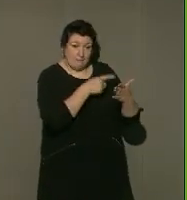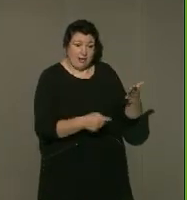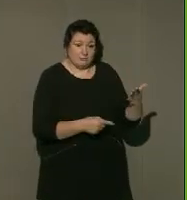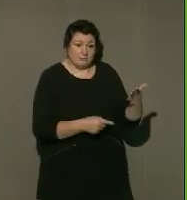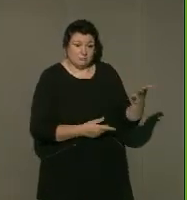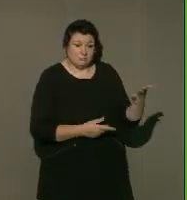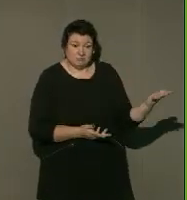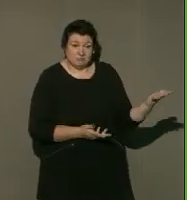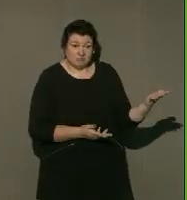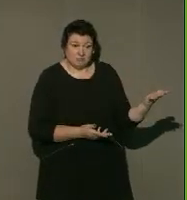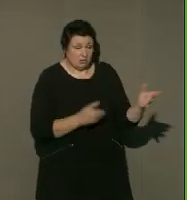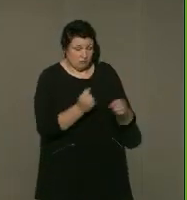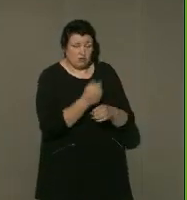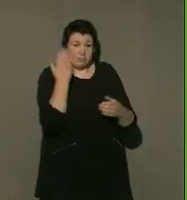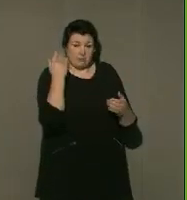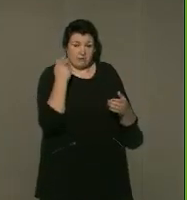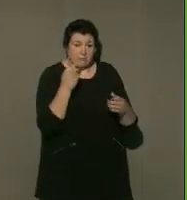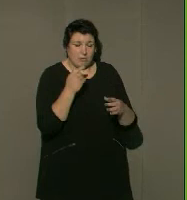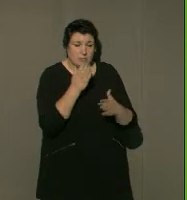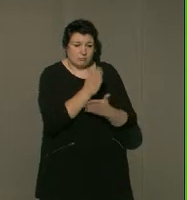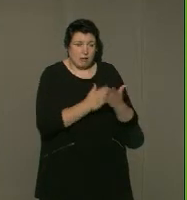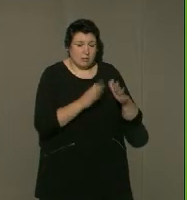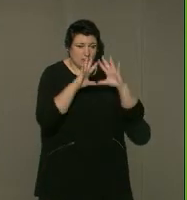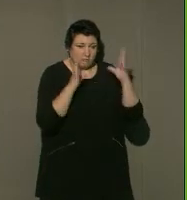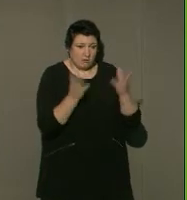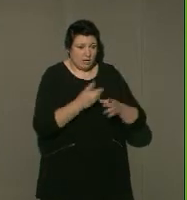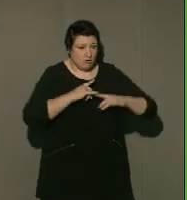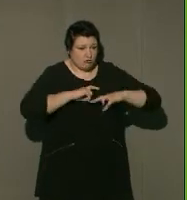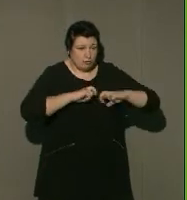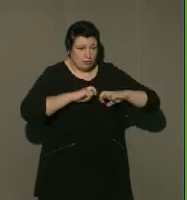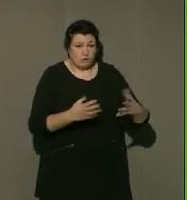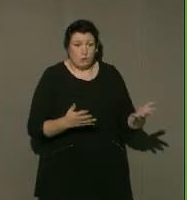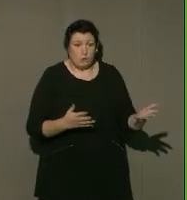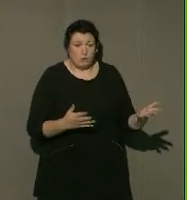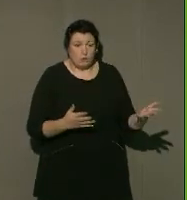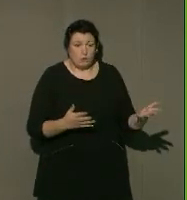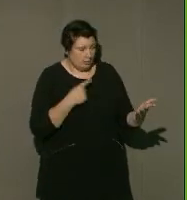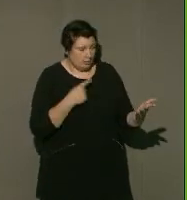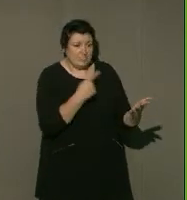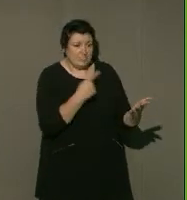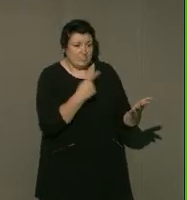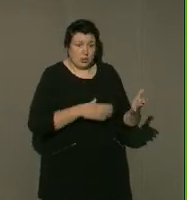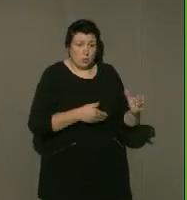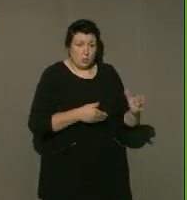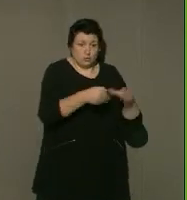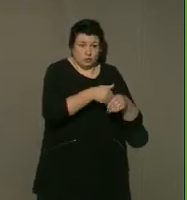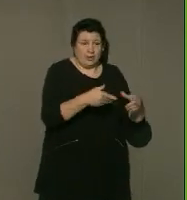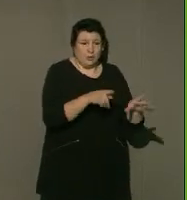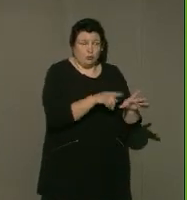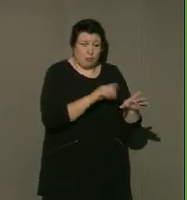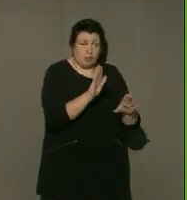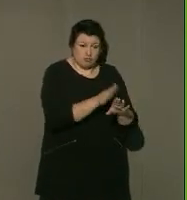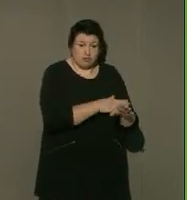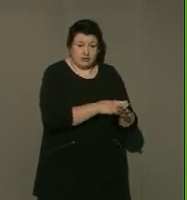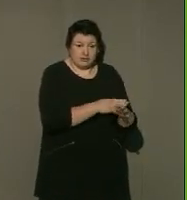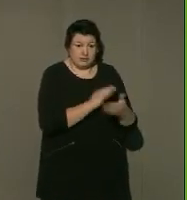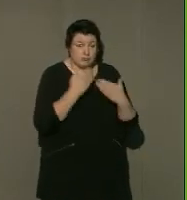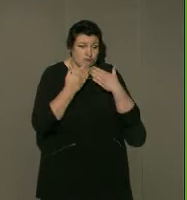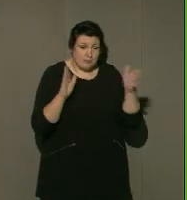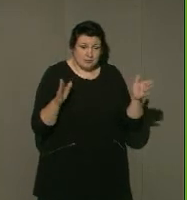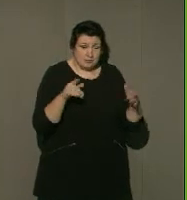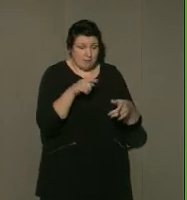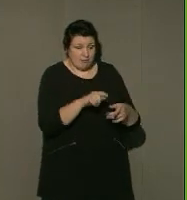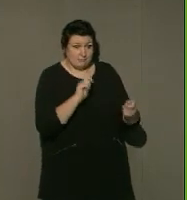on as part of the Holistic Review report. The ballot voted to include Young Greens representation on the council, and this amendment seeks